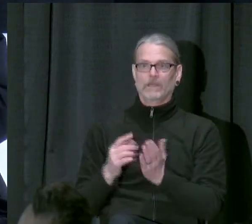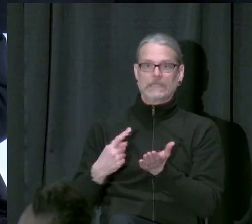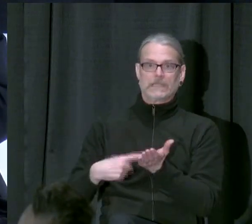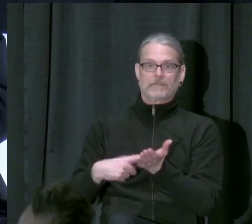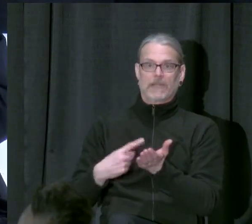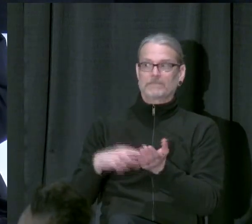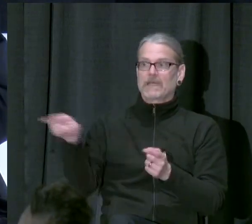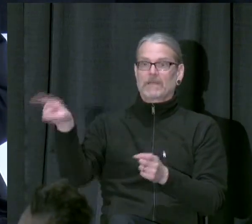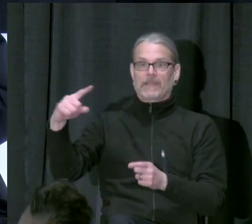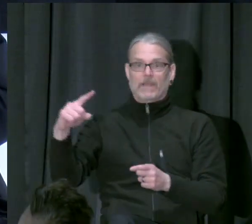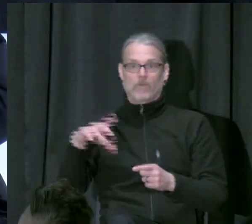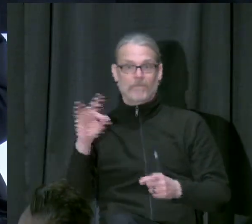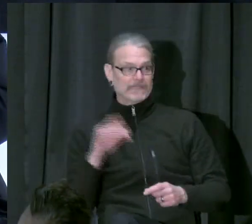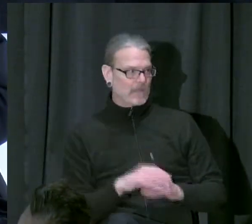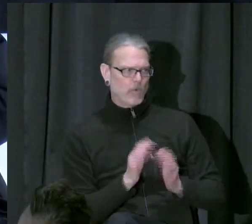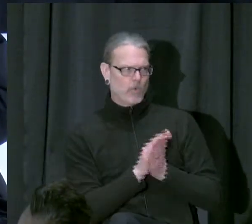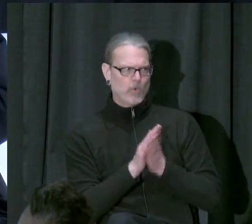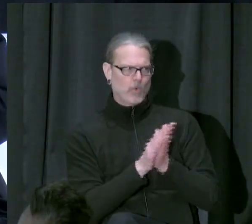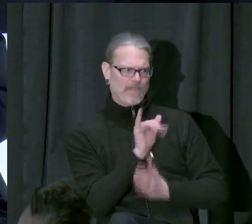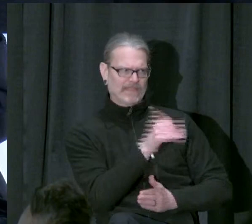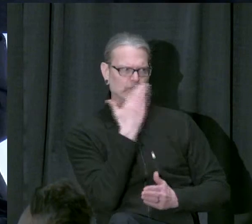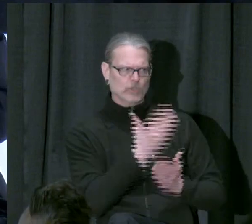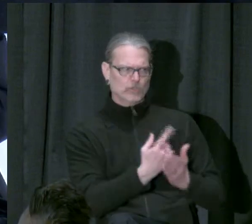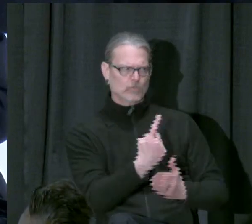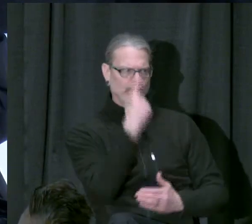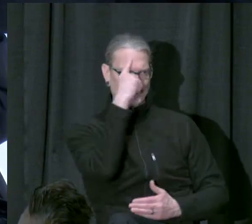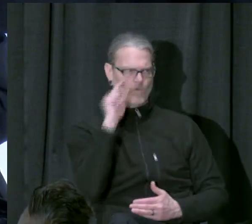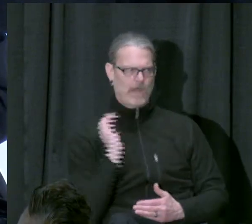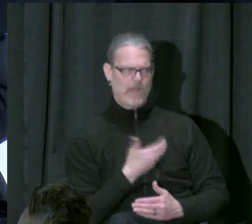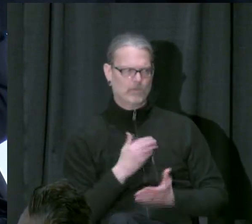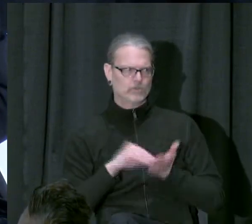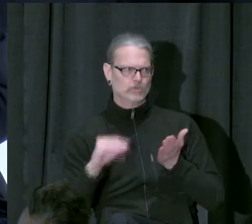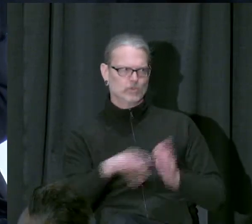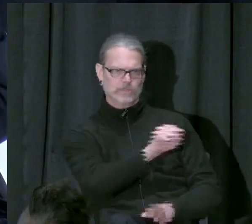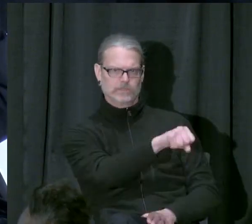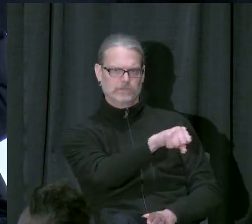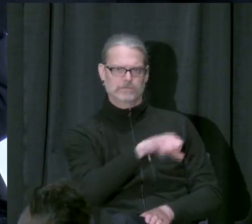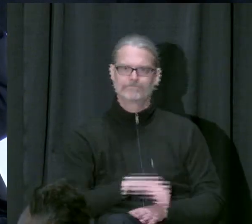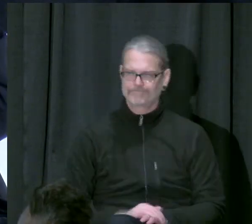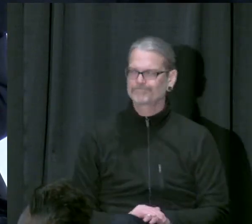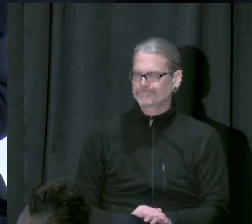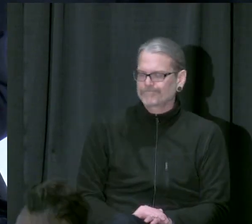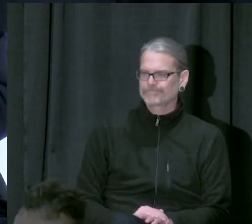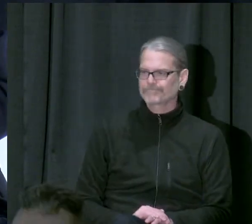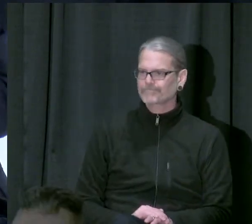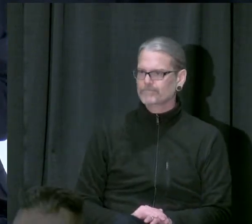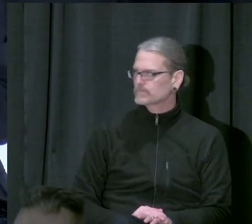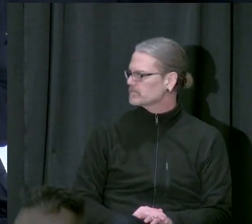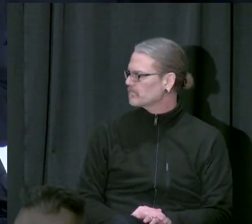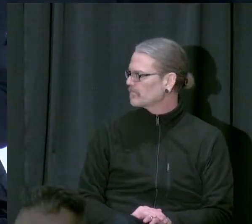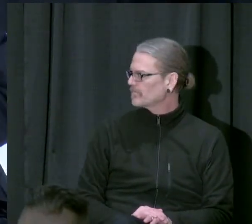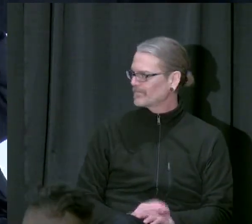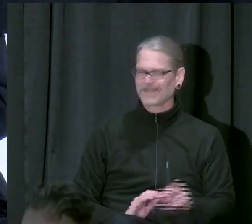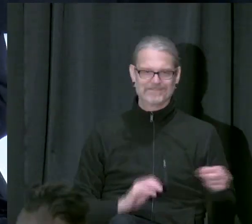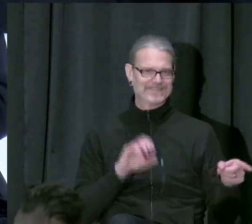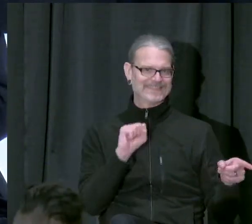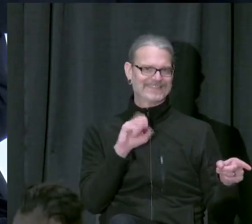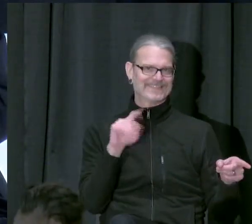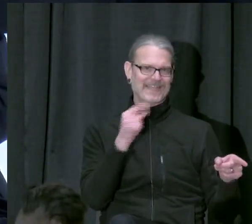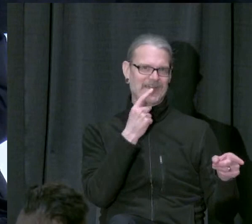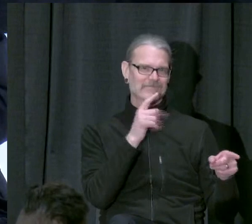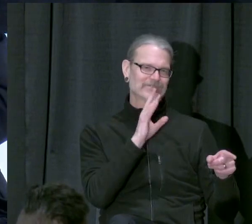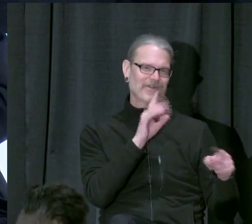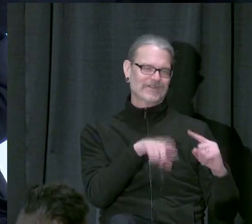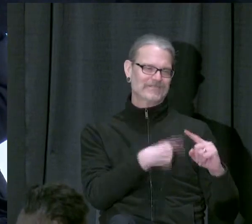select and say, that's a good one for our students. We'll have everything you need there. You know, one of the things as Scott was telling about some of the